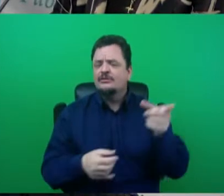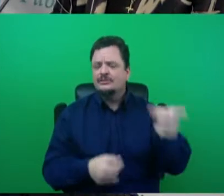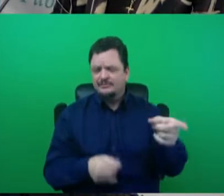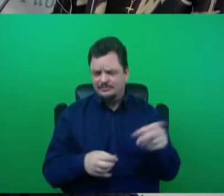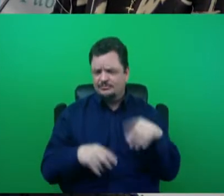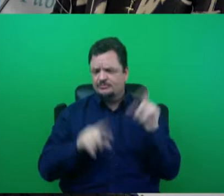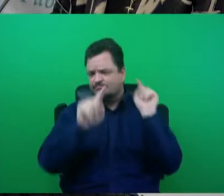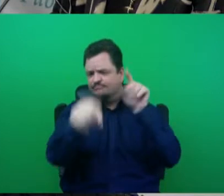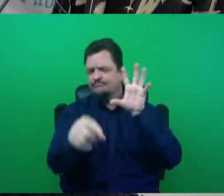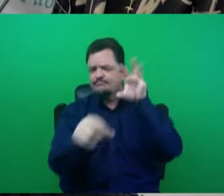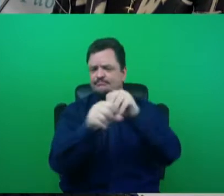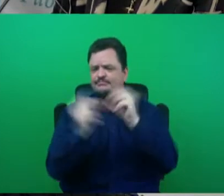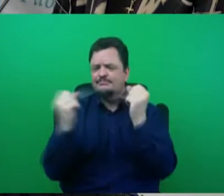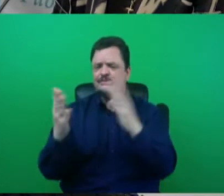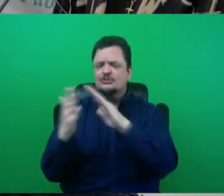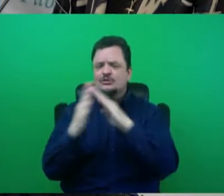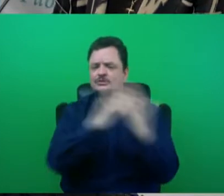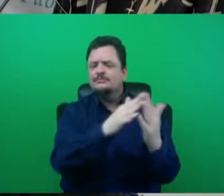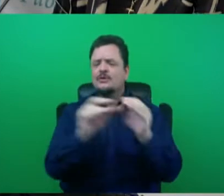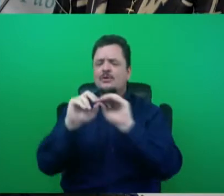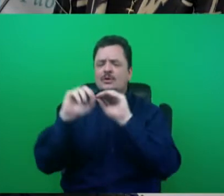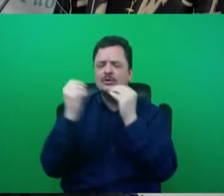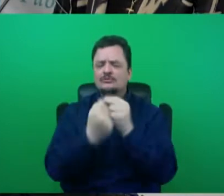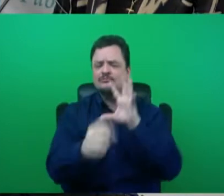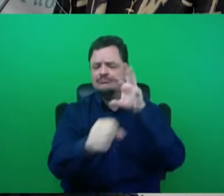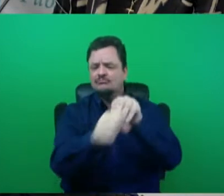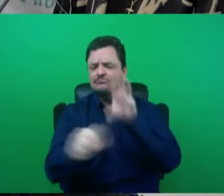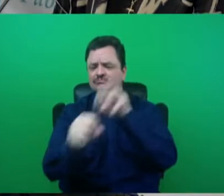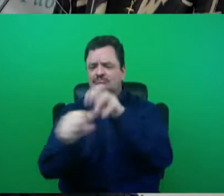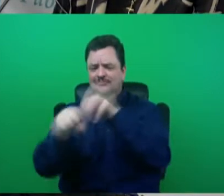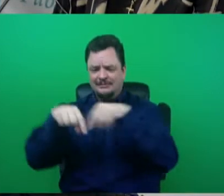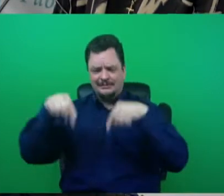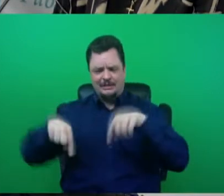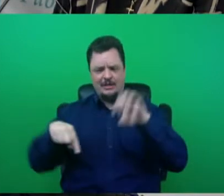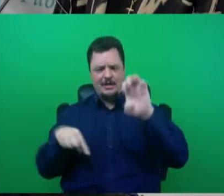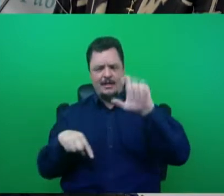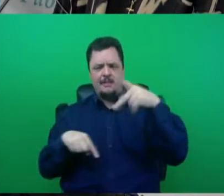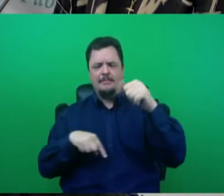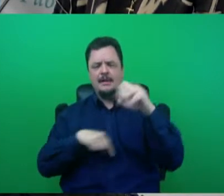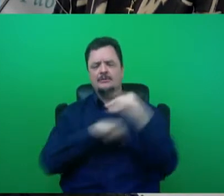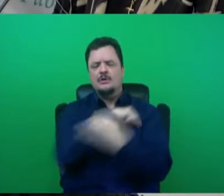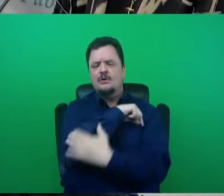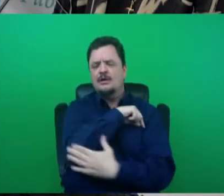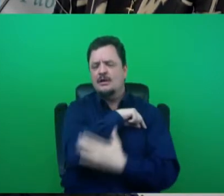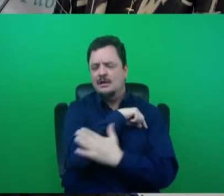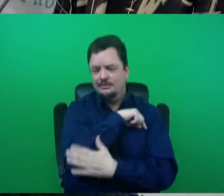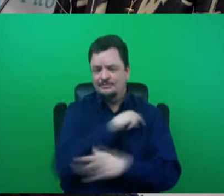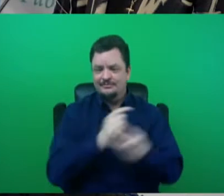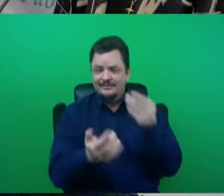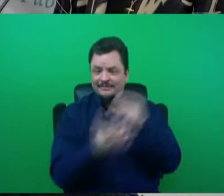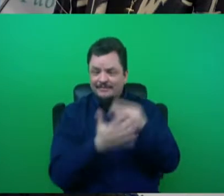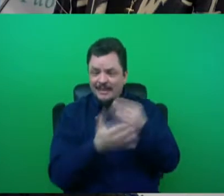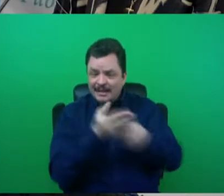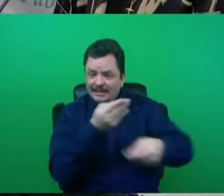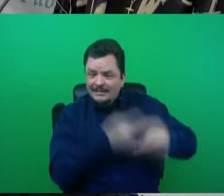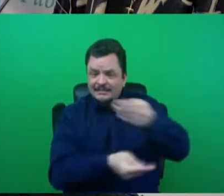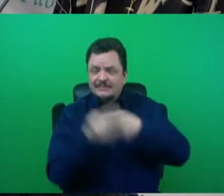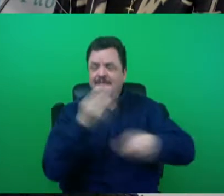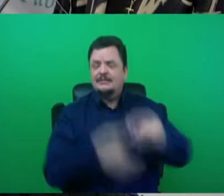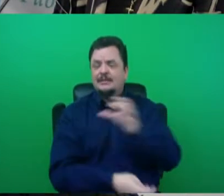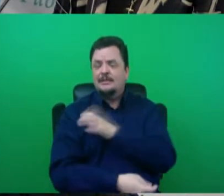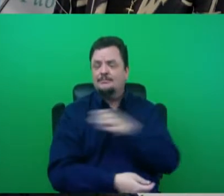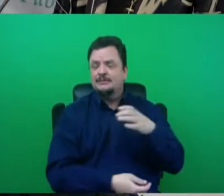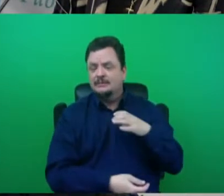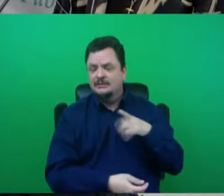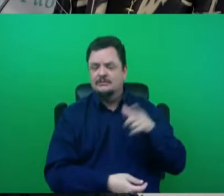Citizen Budget Oversight Committee and the City of Manitou Springs Parking Authority. She was chair of the Communications Committee for